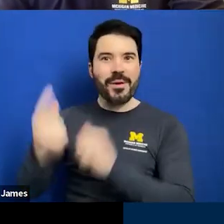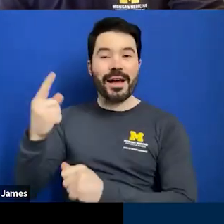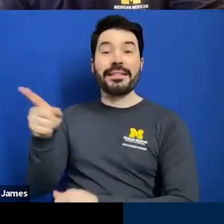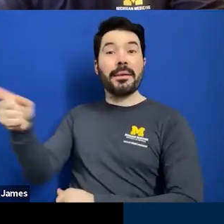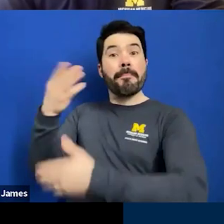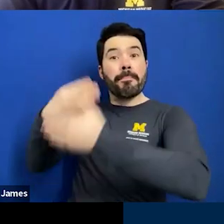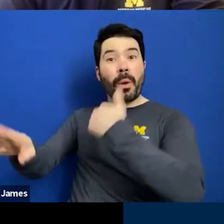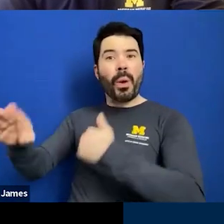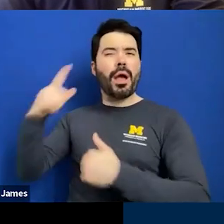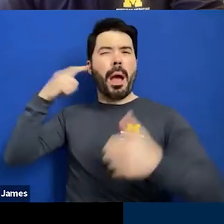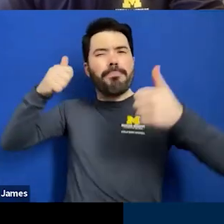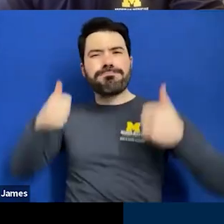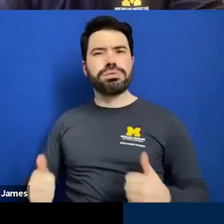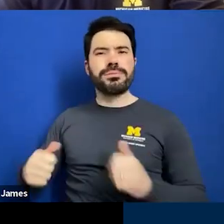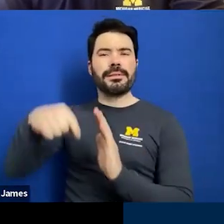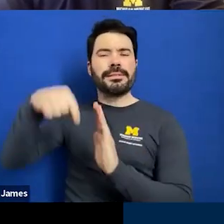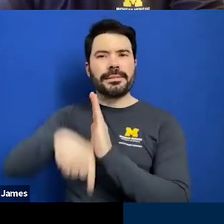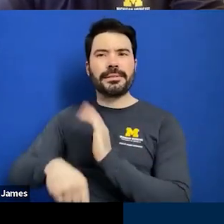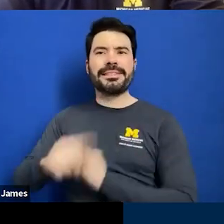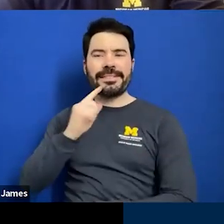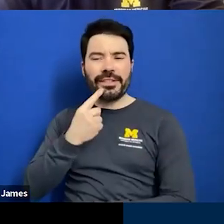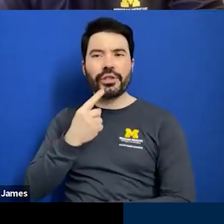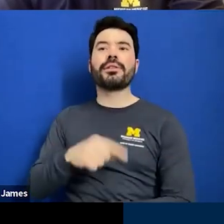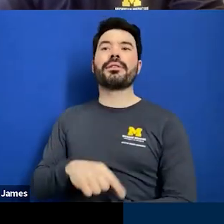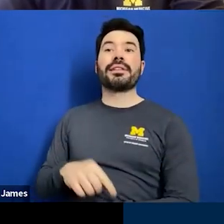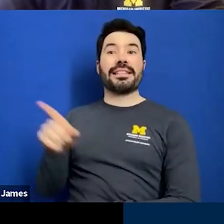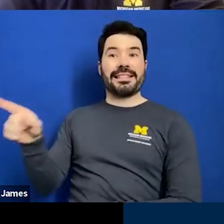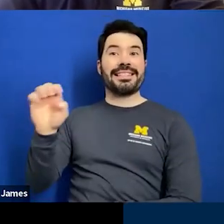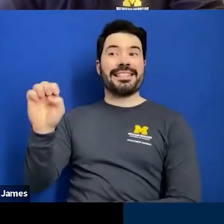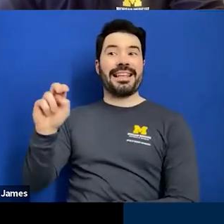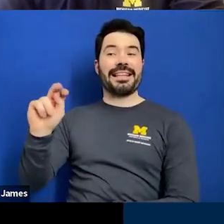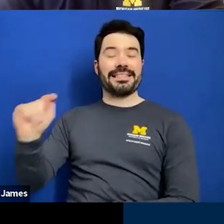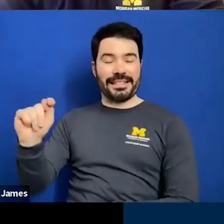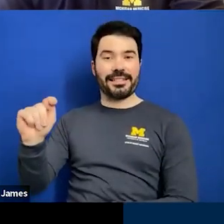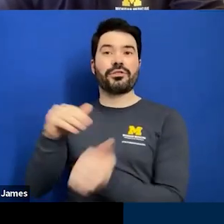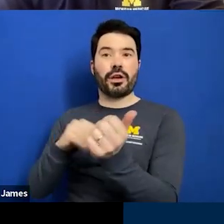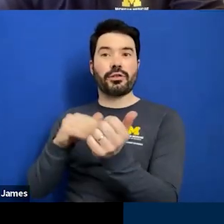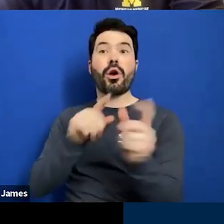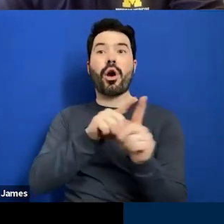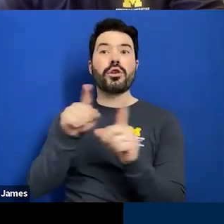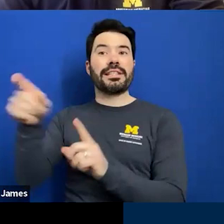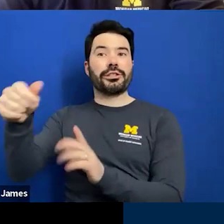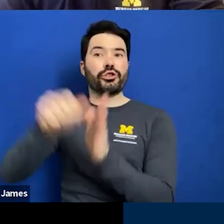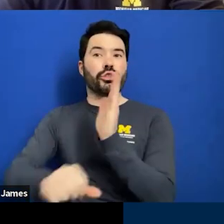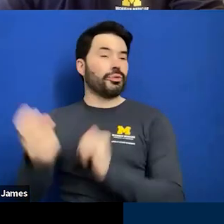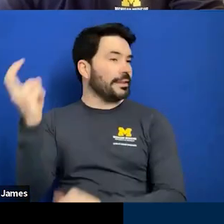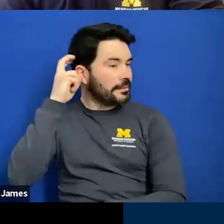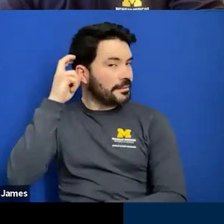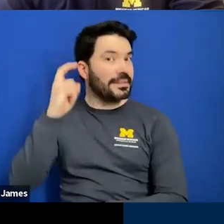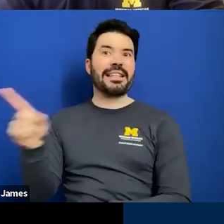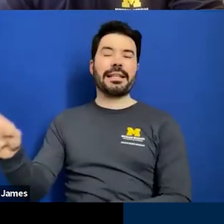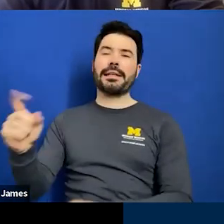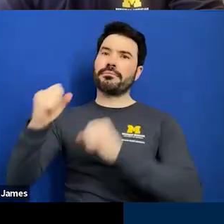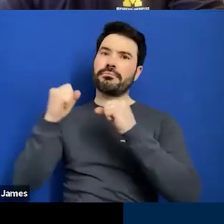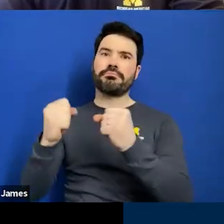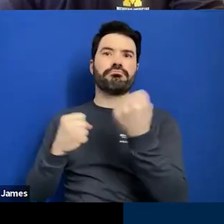severe hearing loss, and Dr. Ruffin is an ENT doctor. He also performs cochlear implants, and he is a really strong advocate